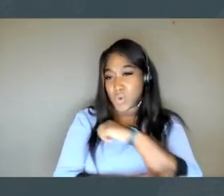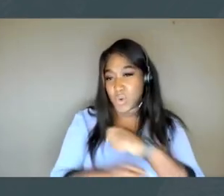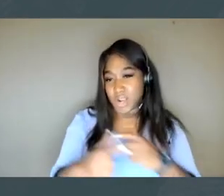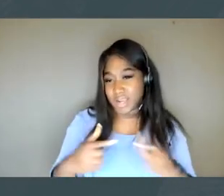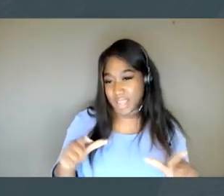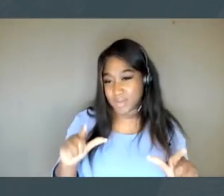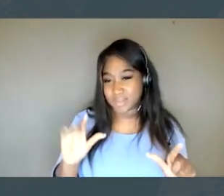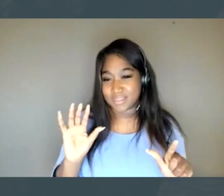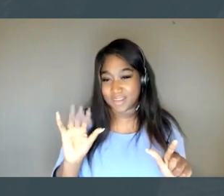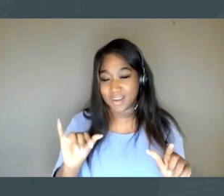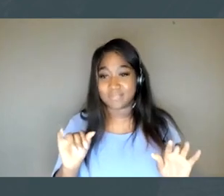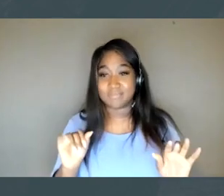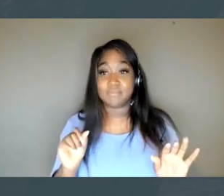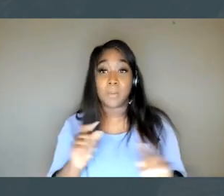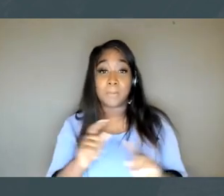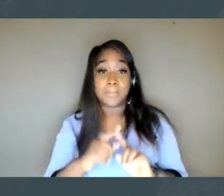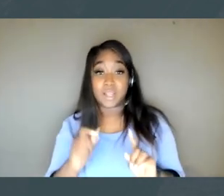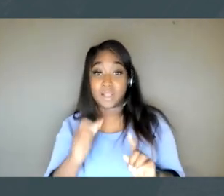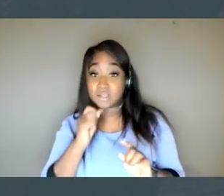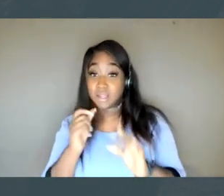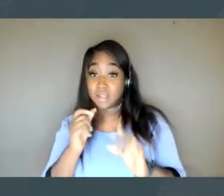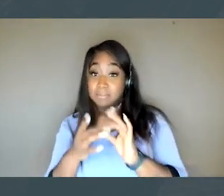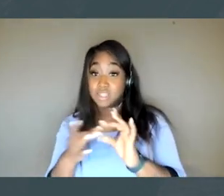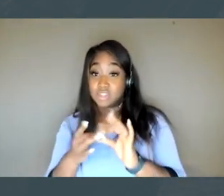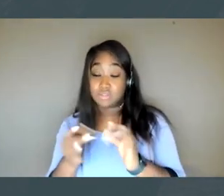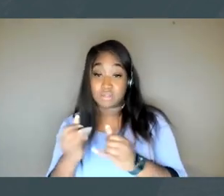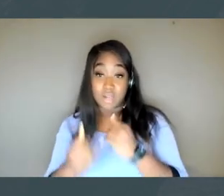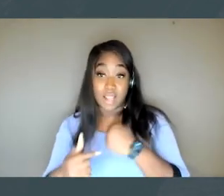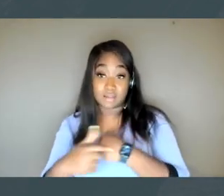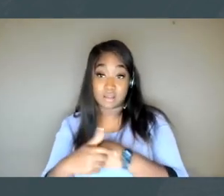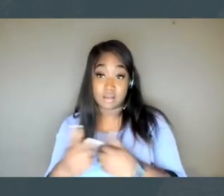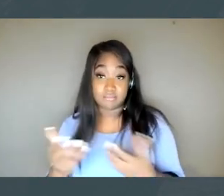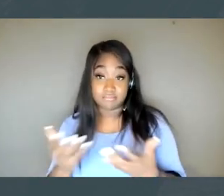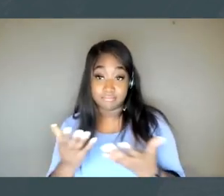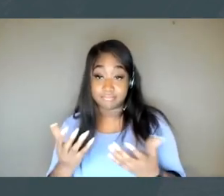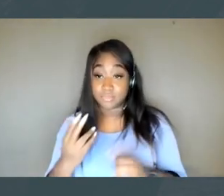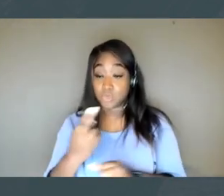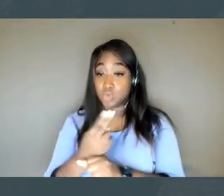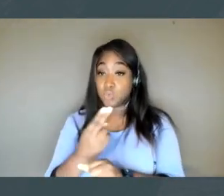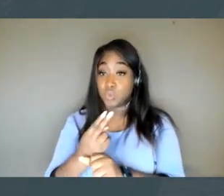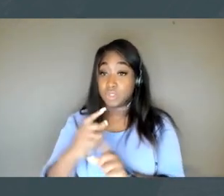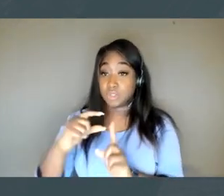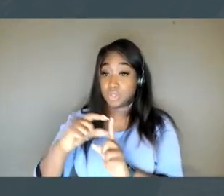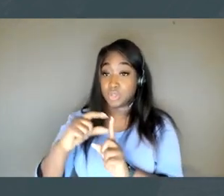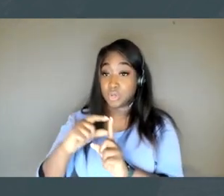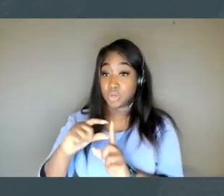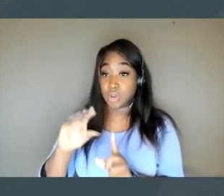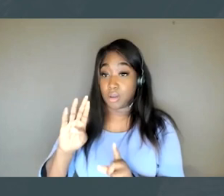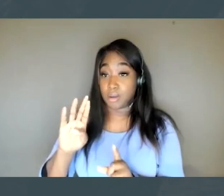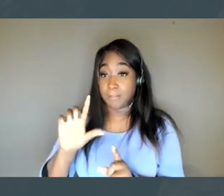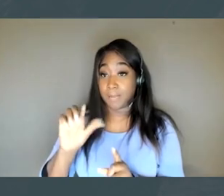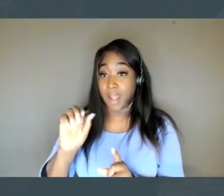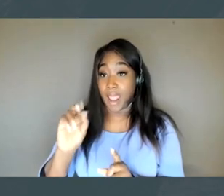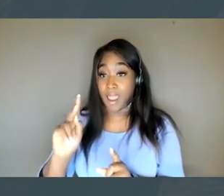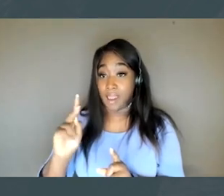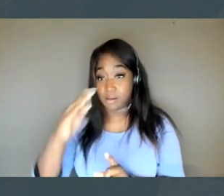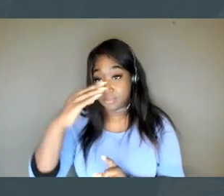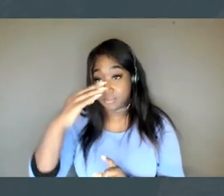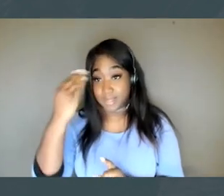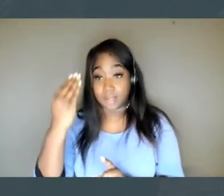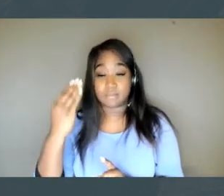not mention last time is that when using that term Black, it's usually, in my view,